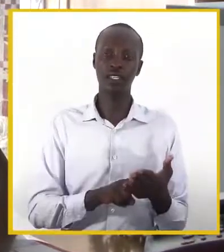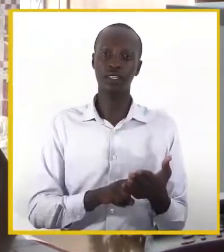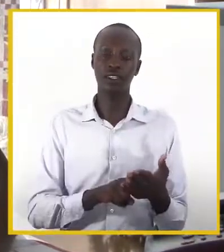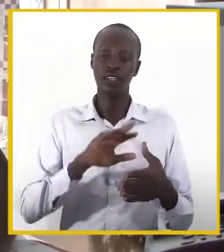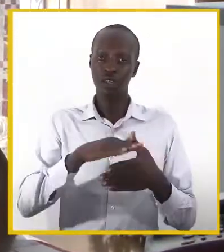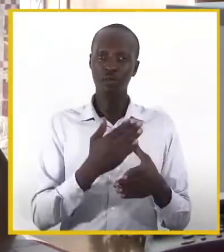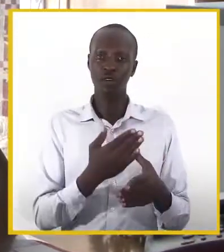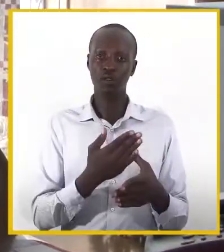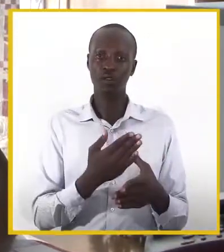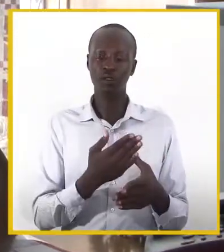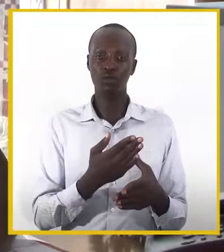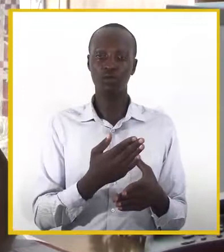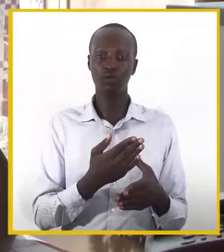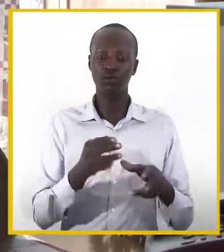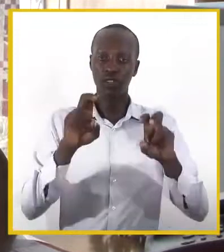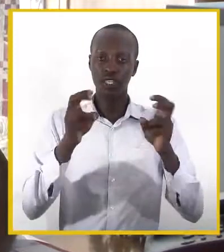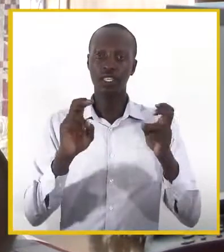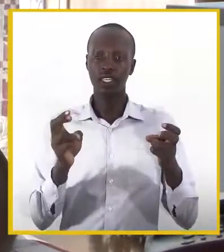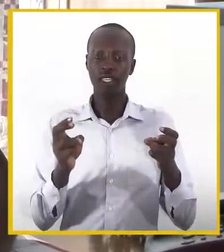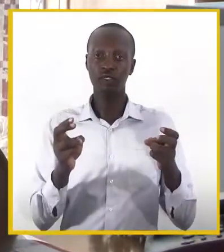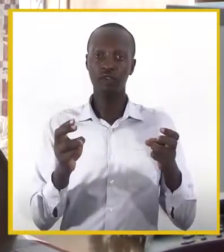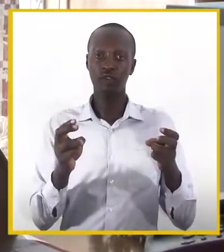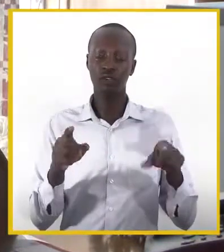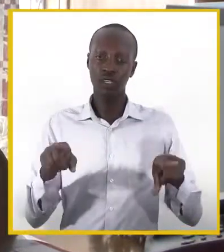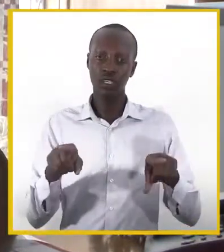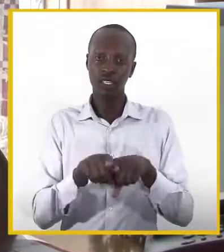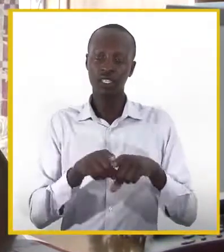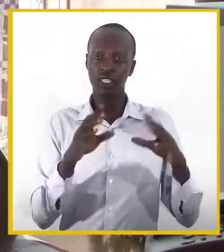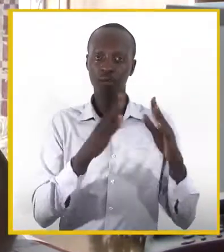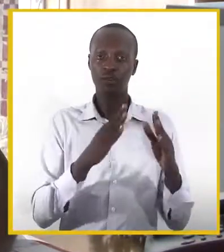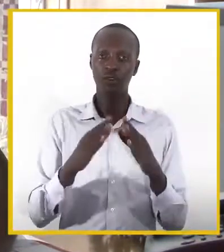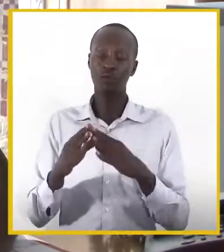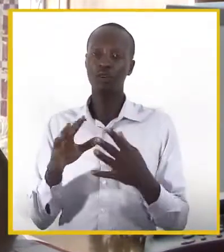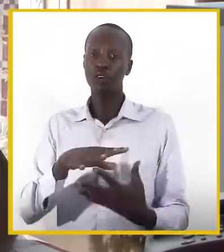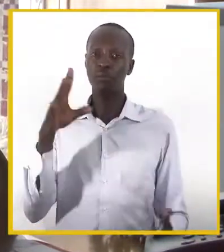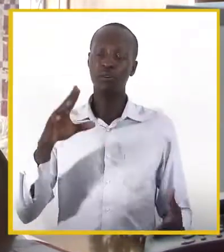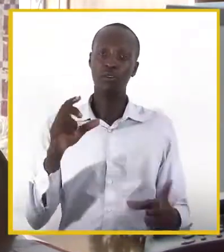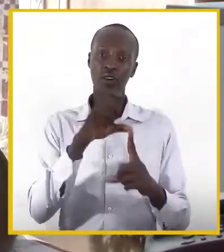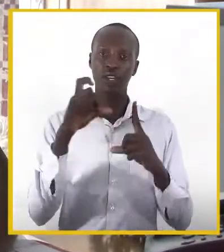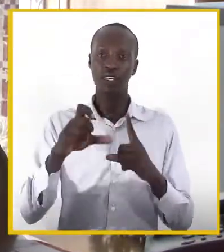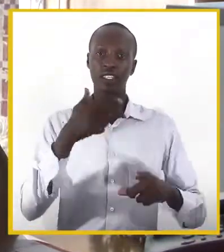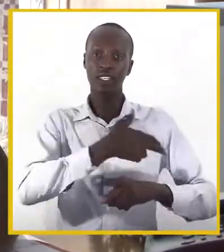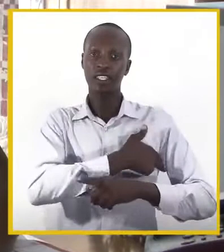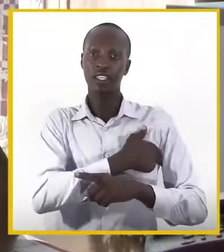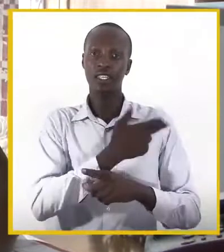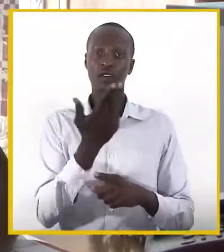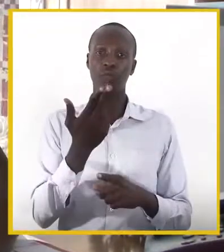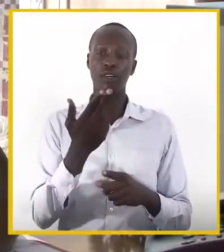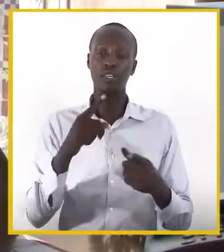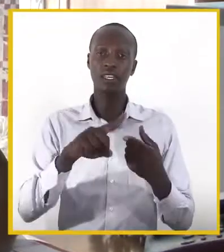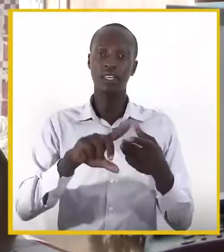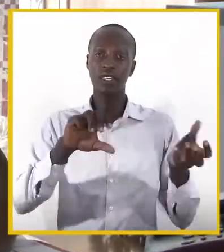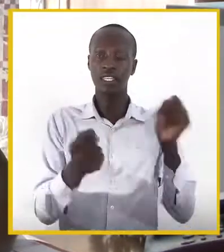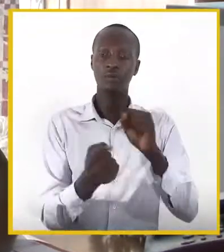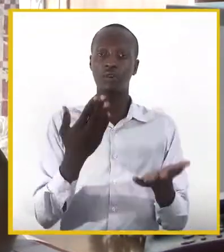prompted by the fact that we have realized that the district has been experiencing an increase of cases of robbery and